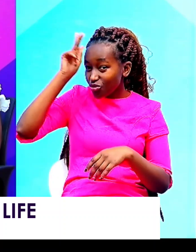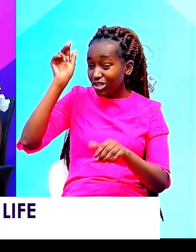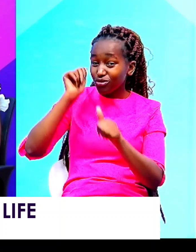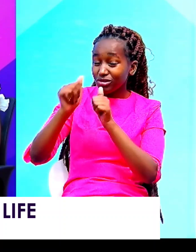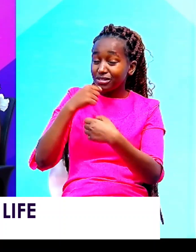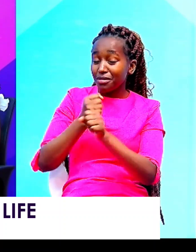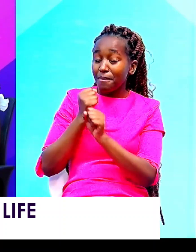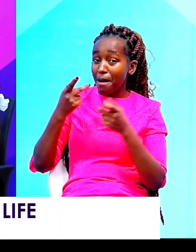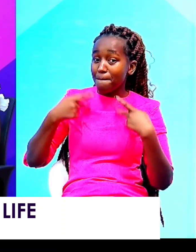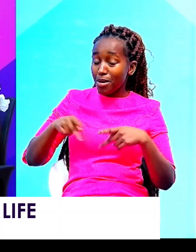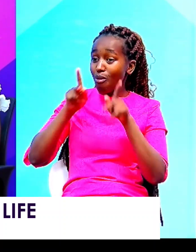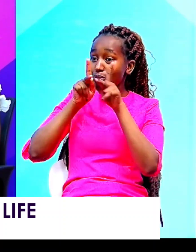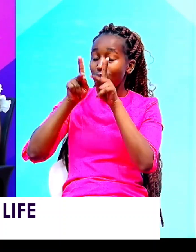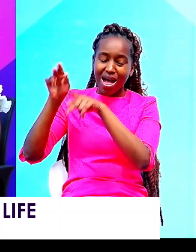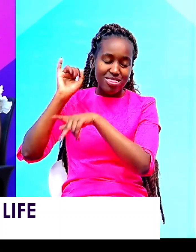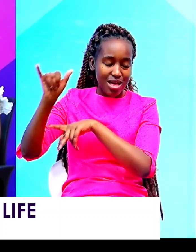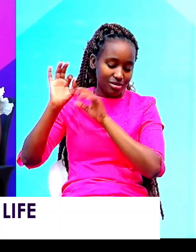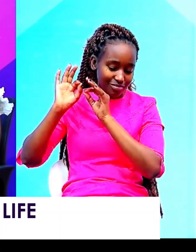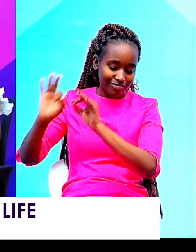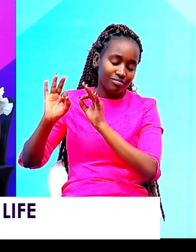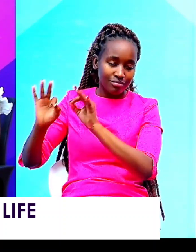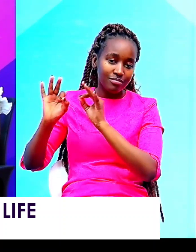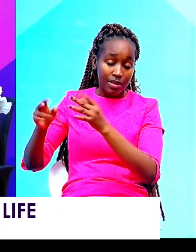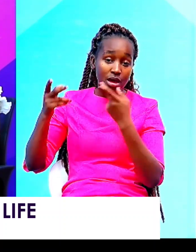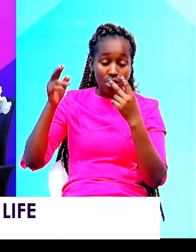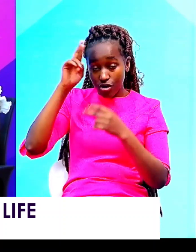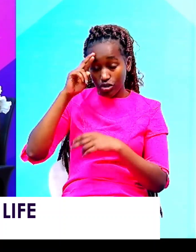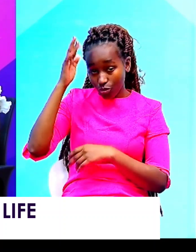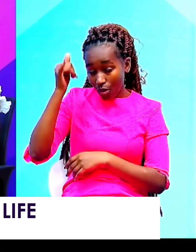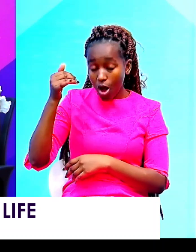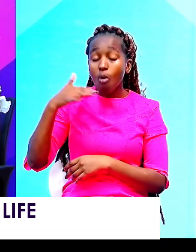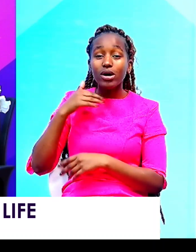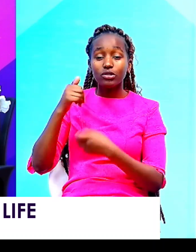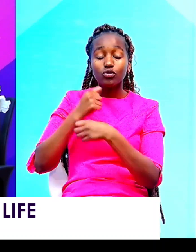You see, the reason they want to keep people